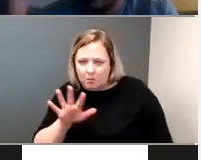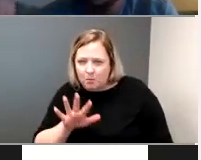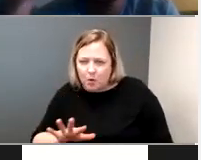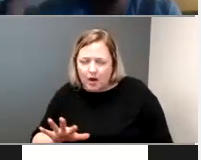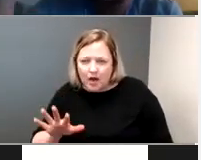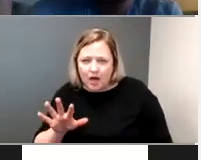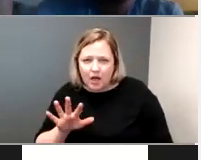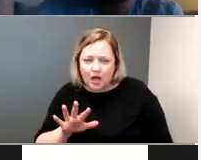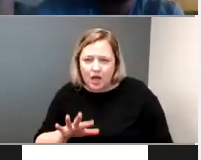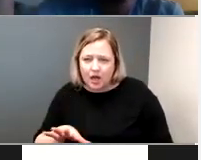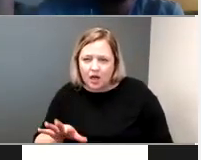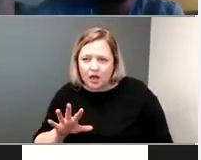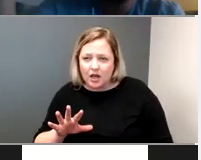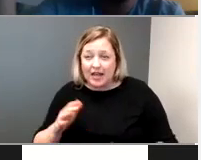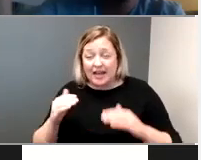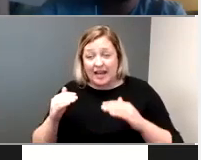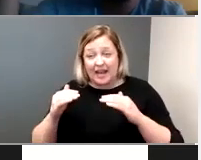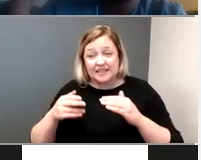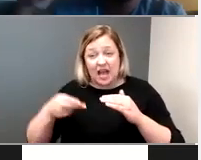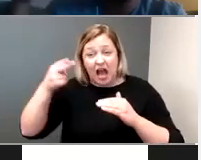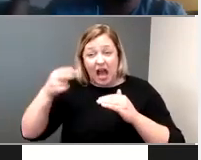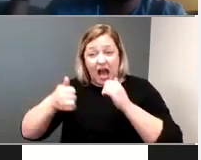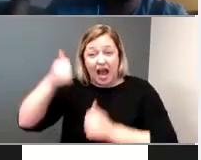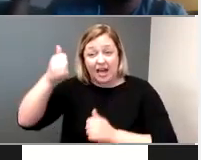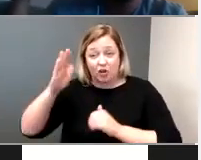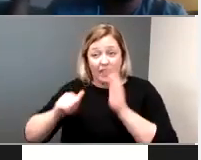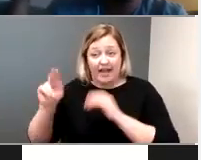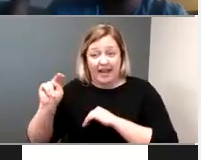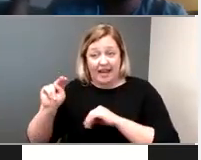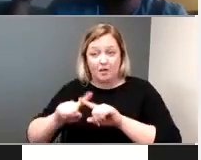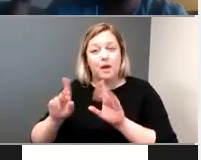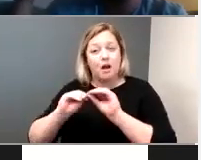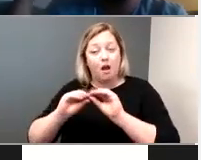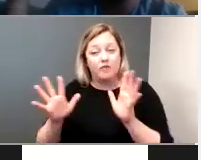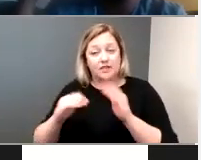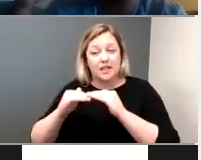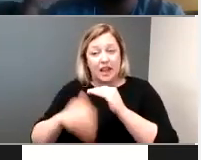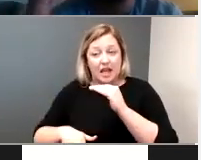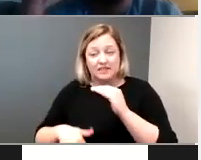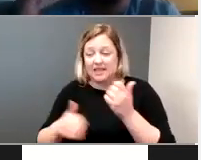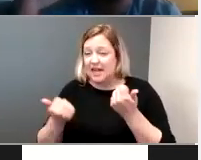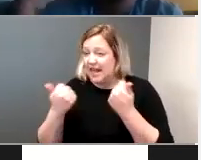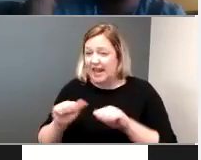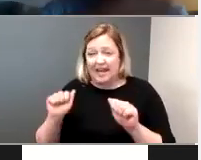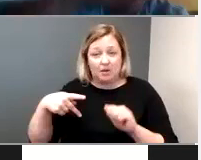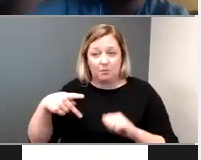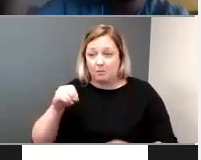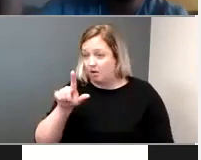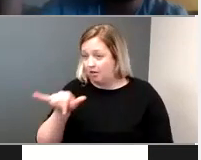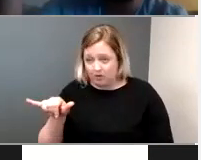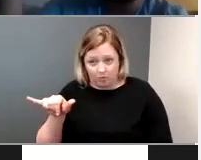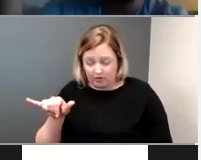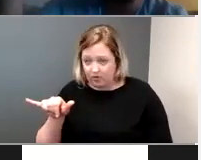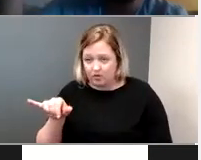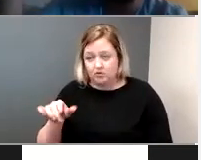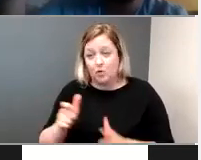where does obviously higher than n, but obviously lower than any exponent, any polynomial of n, right? So larger